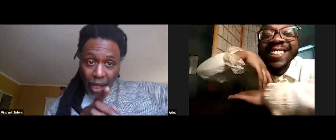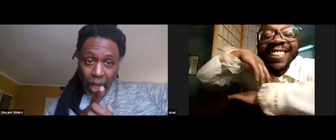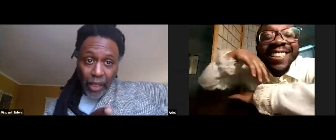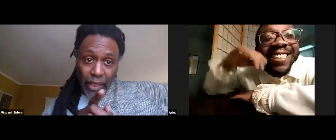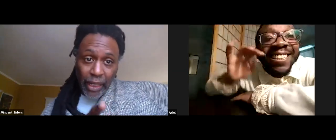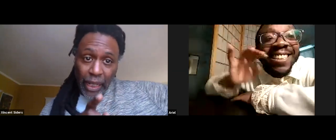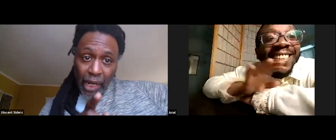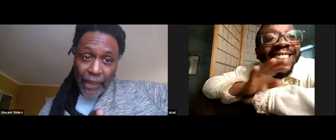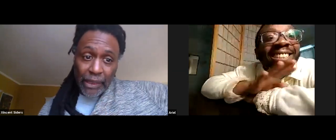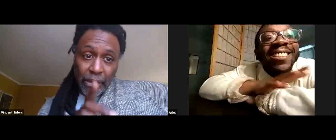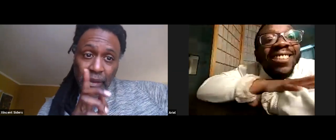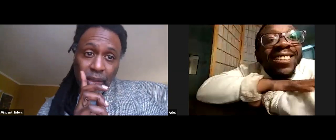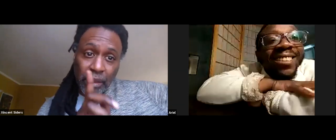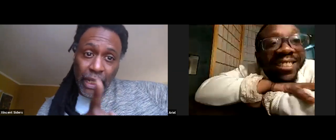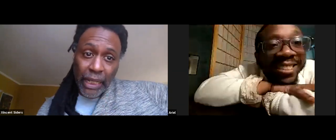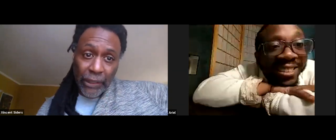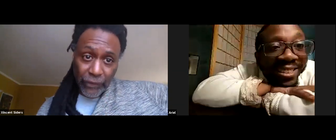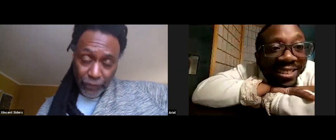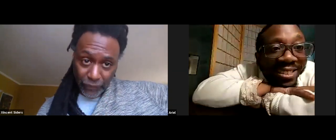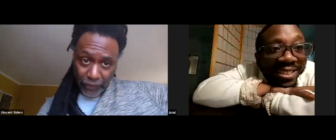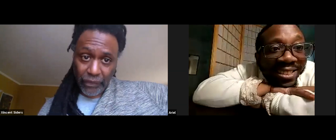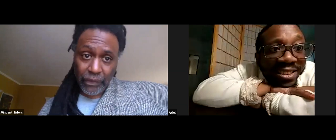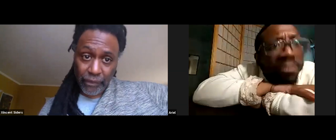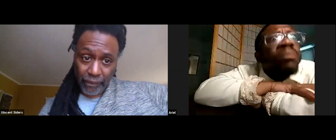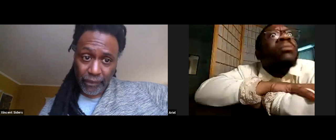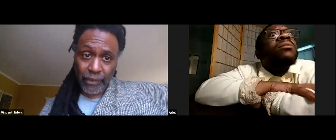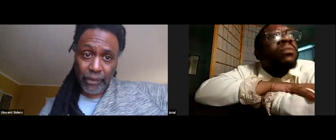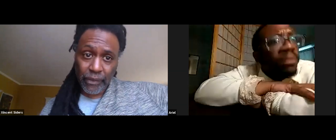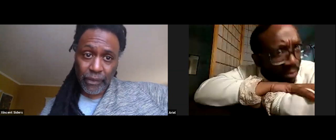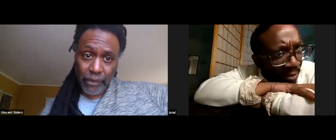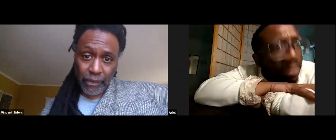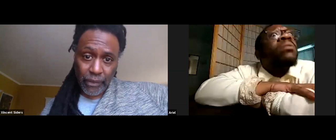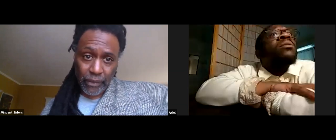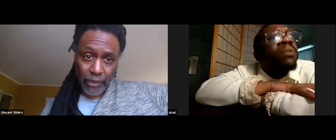But are they, Ariel, safe?